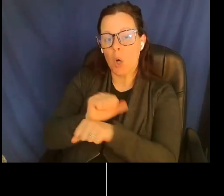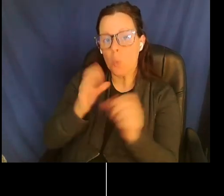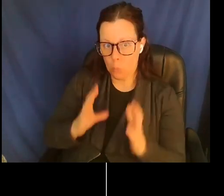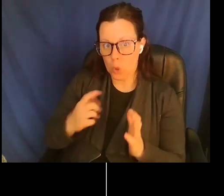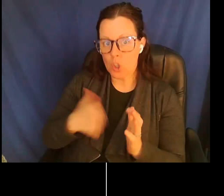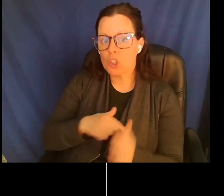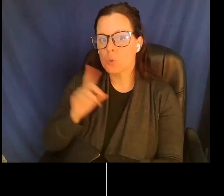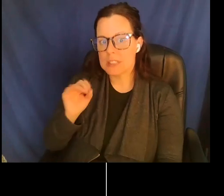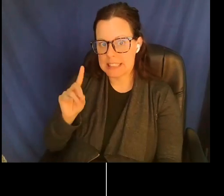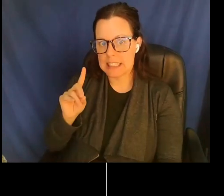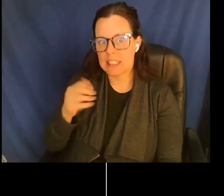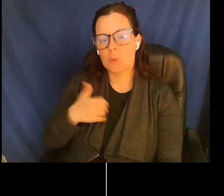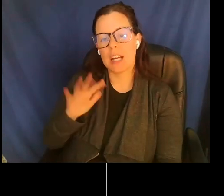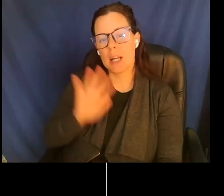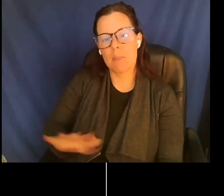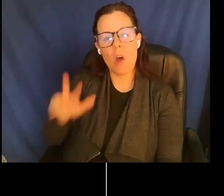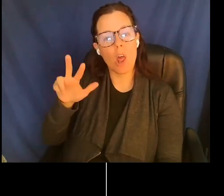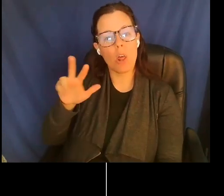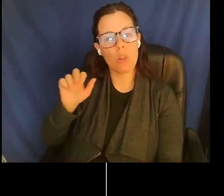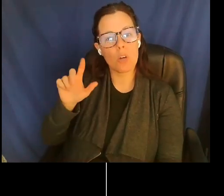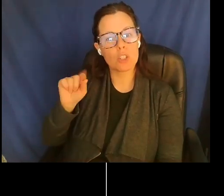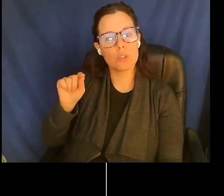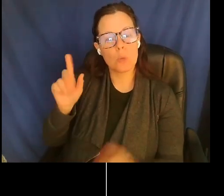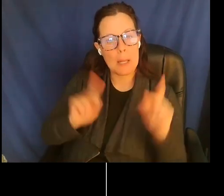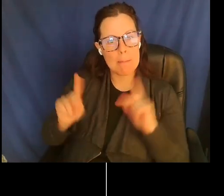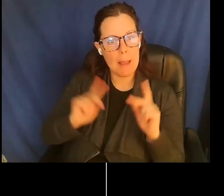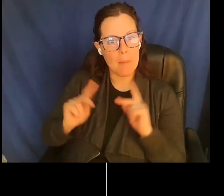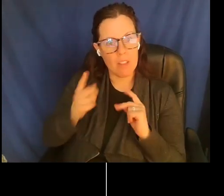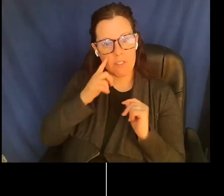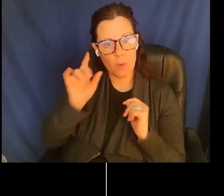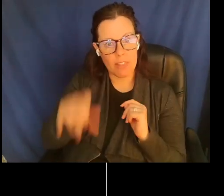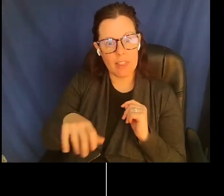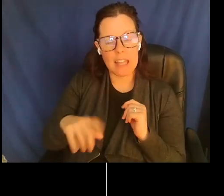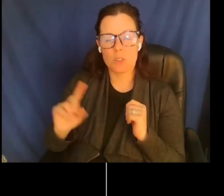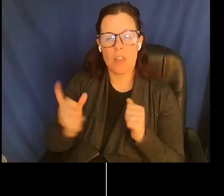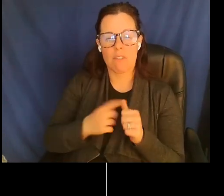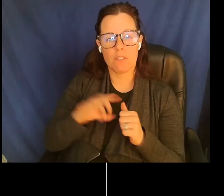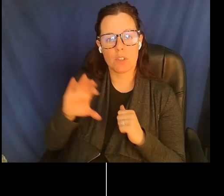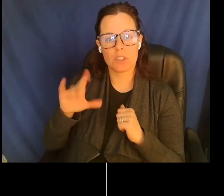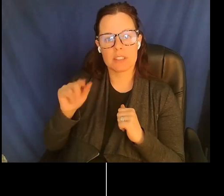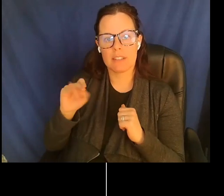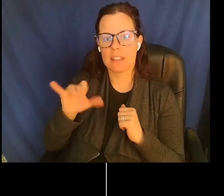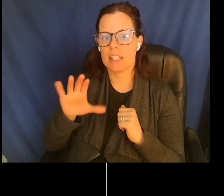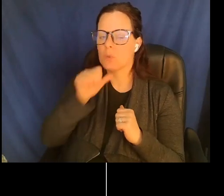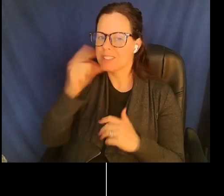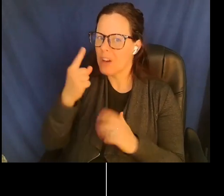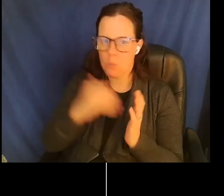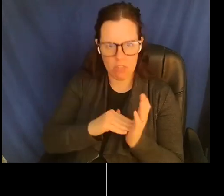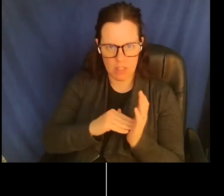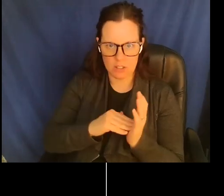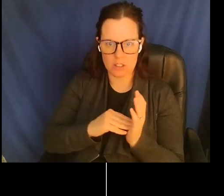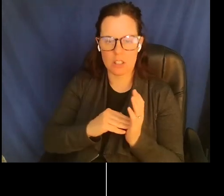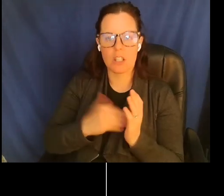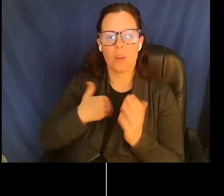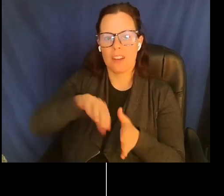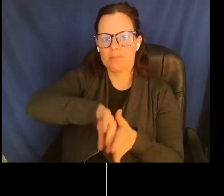had about 320 people come through. So that first clinic was nowhere near 1,000, and we have set